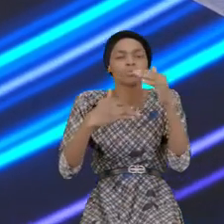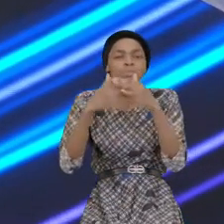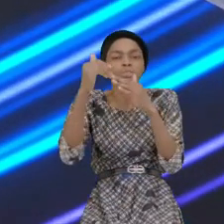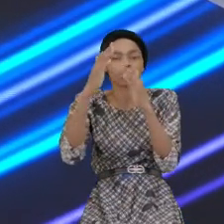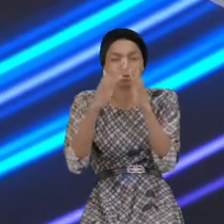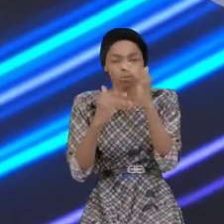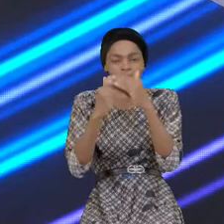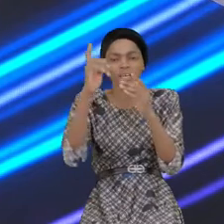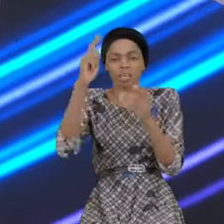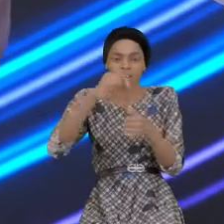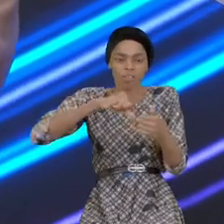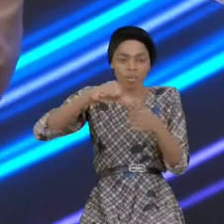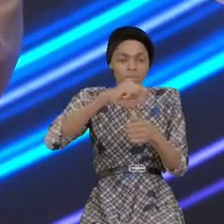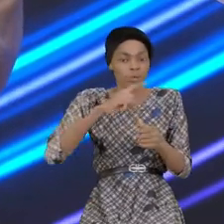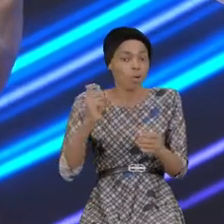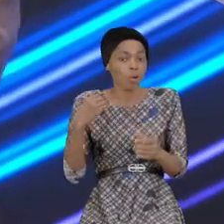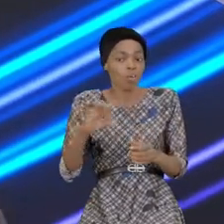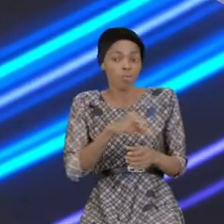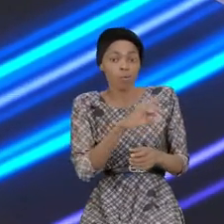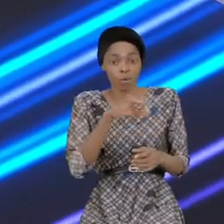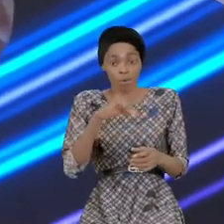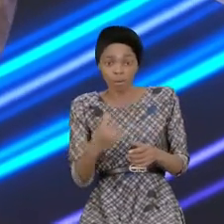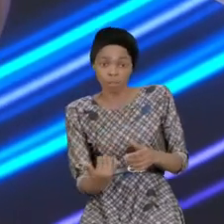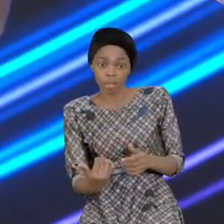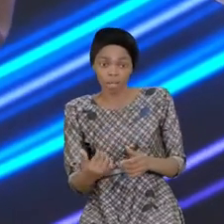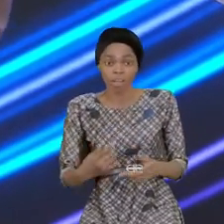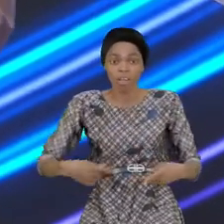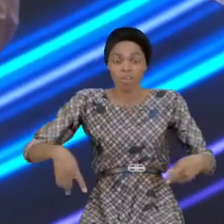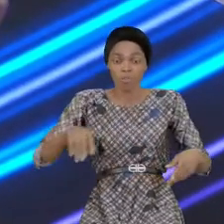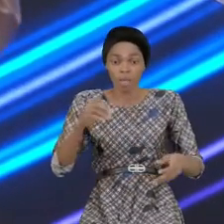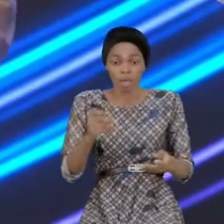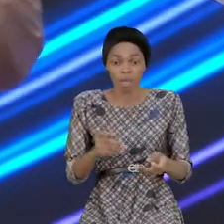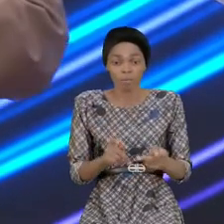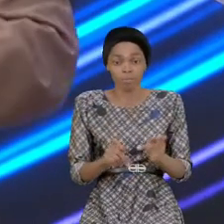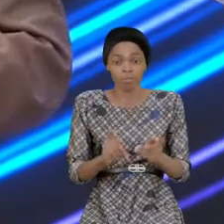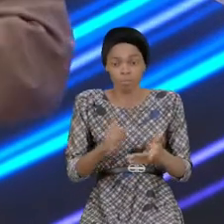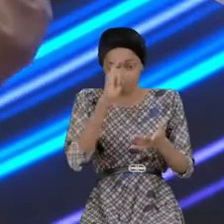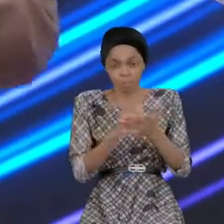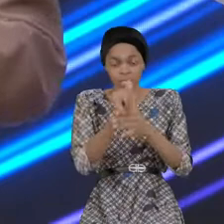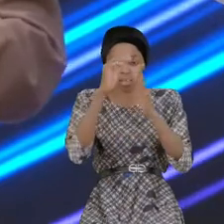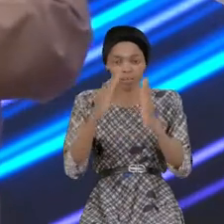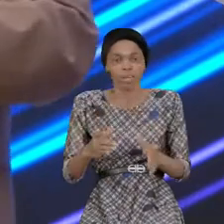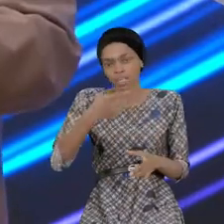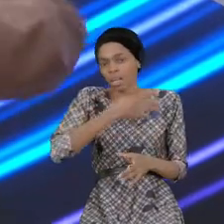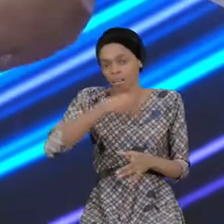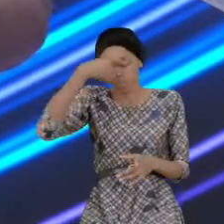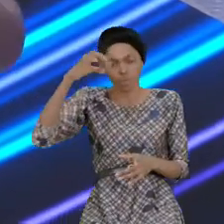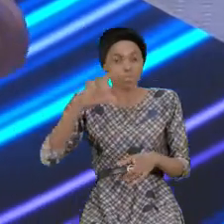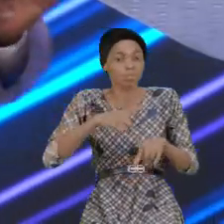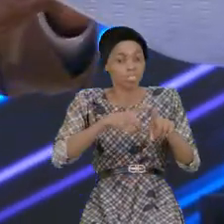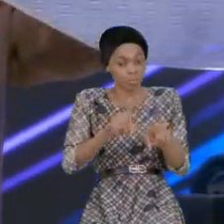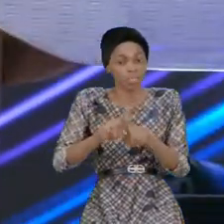fellow believers, fellow pilgrims, fellow citizens. And because of the differences you